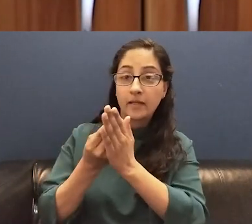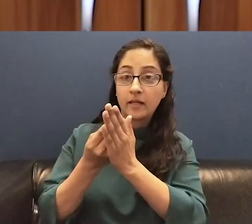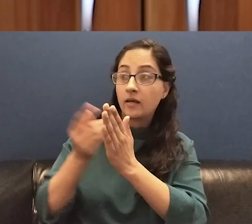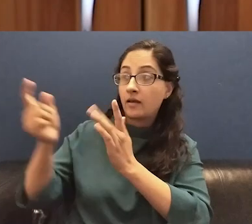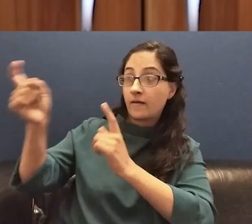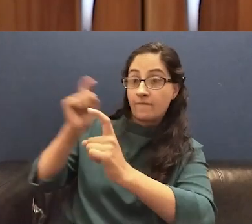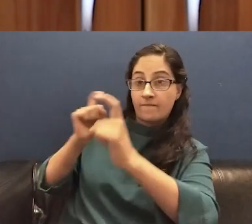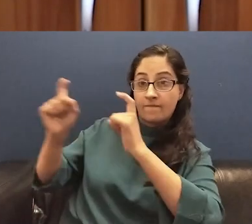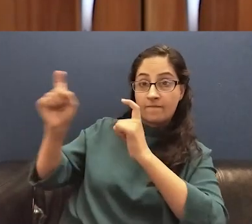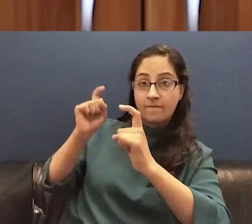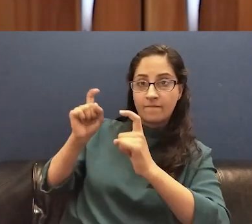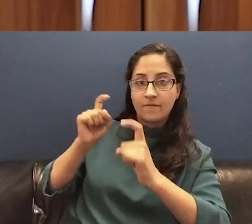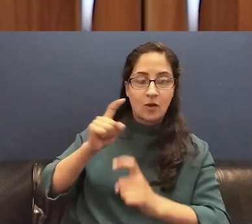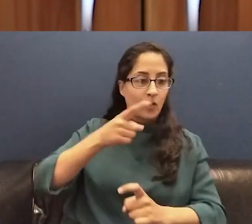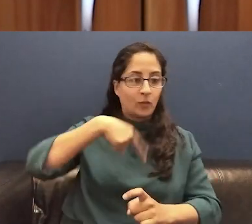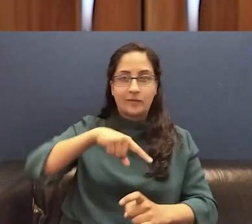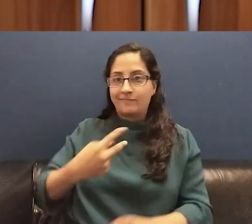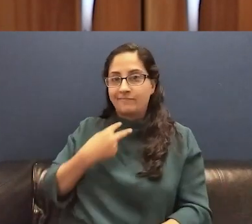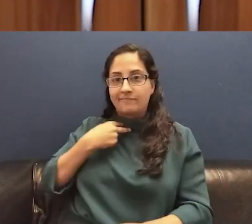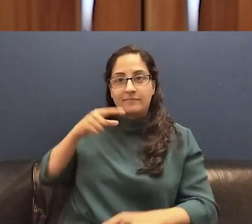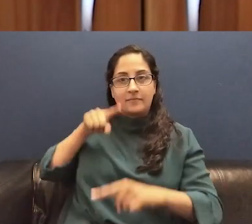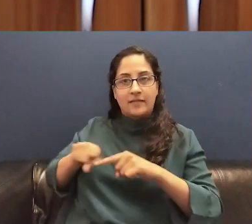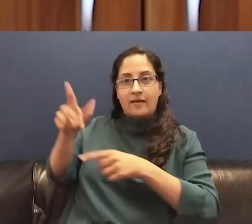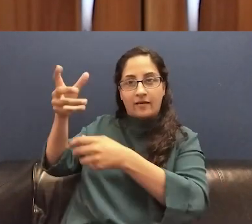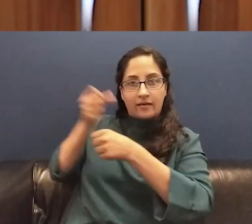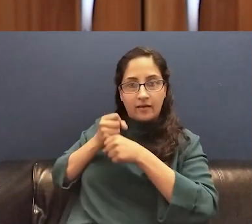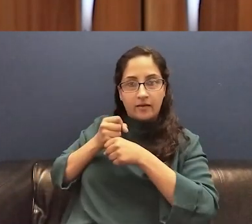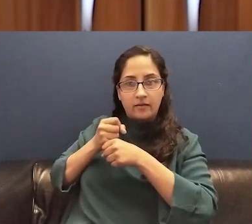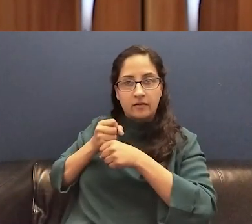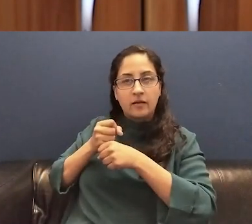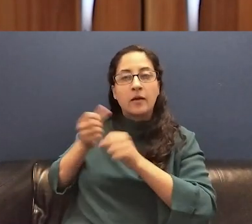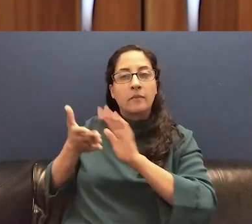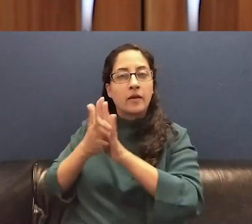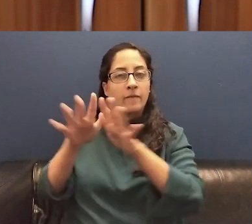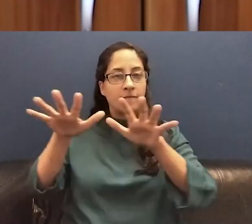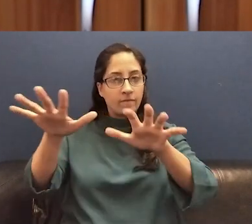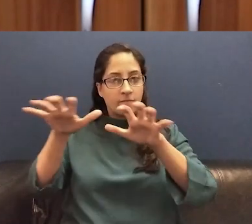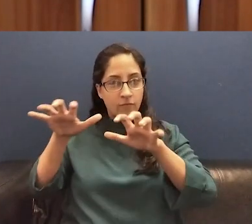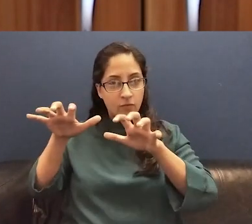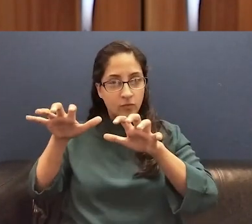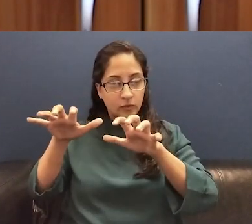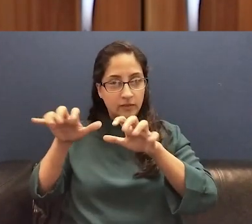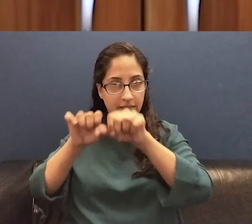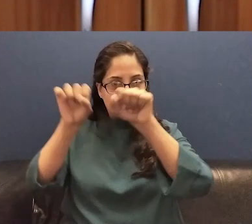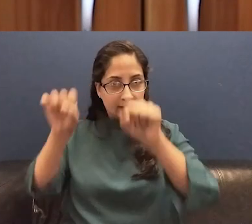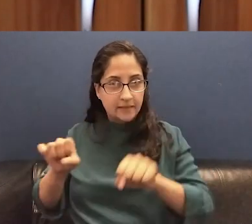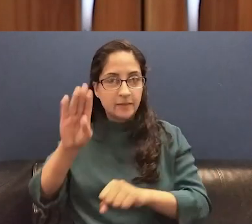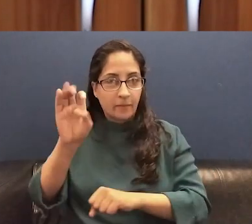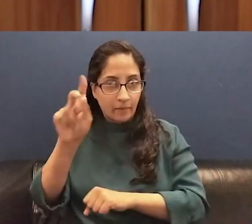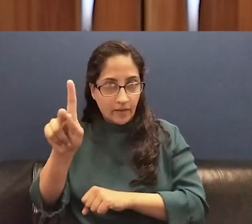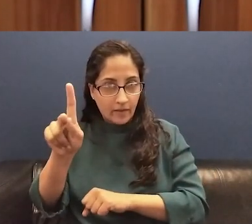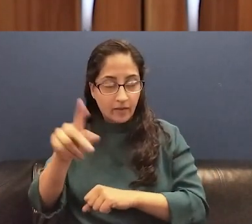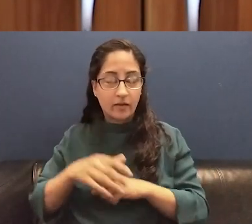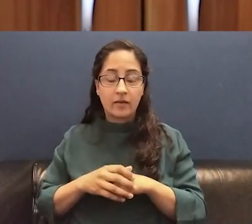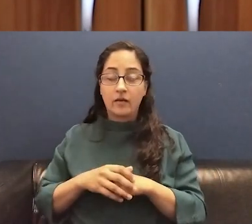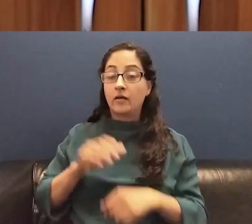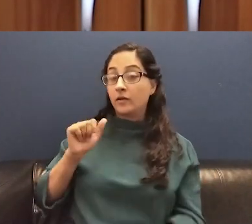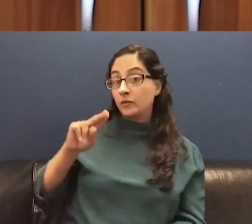the challenges that we started to see after August 15, 2021, and